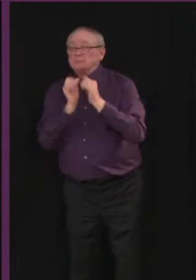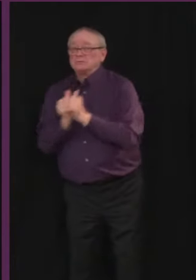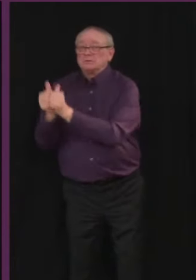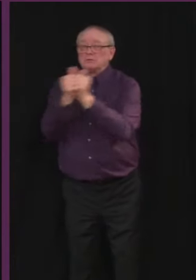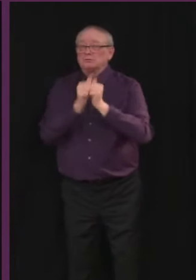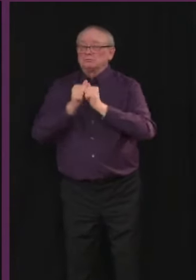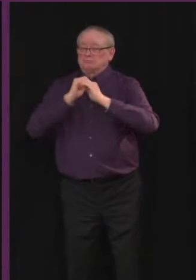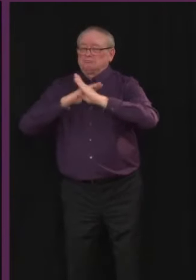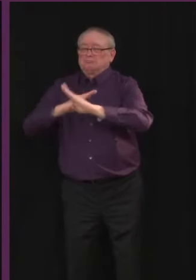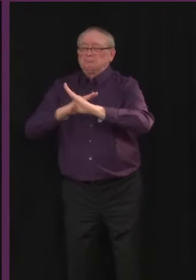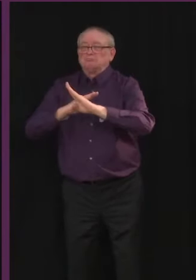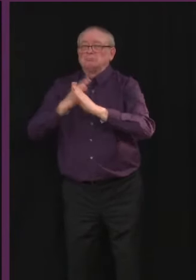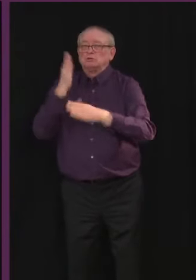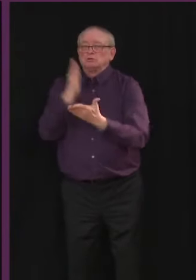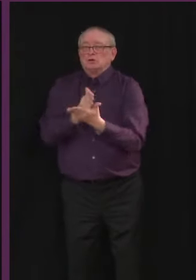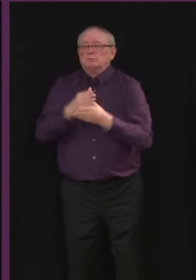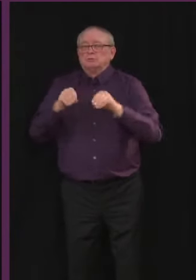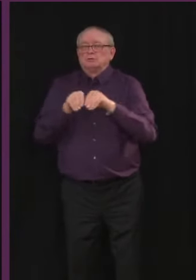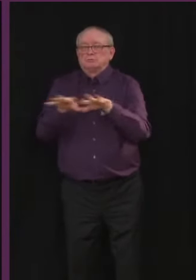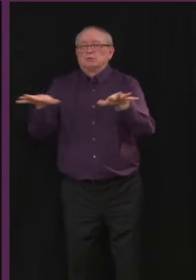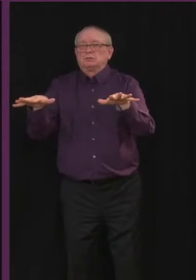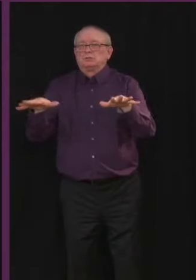Thank you. Jesse Weisner, Global TV.